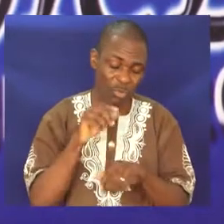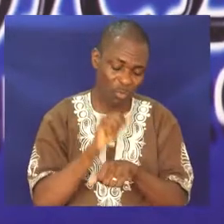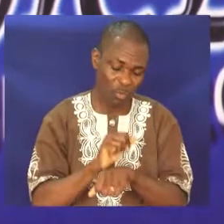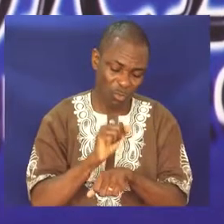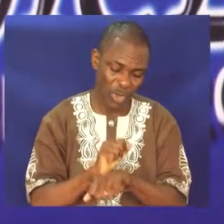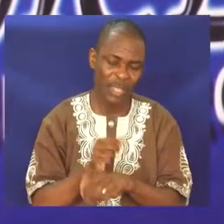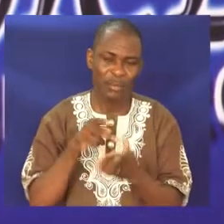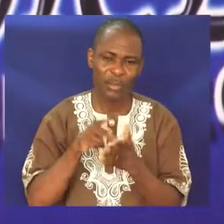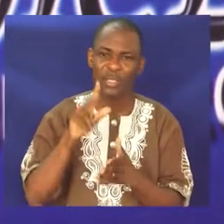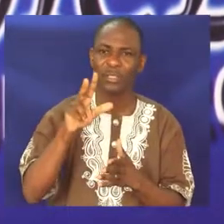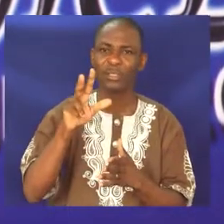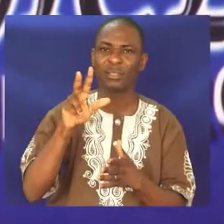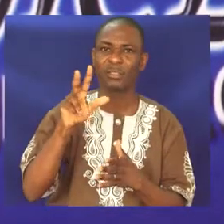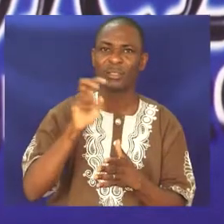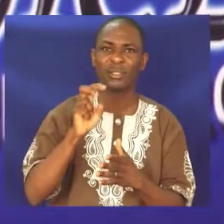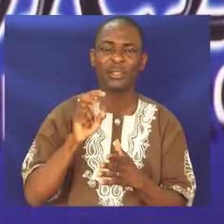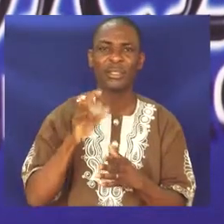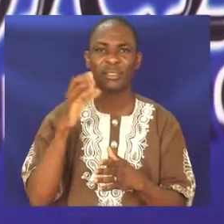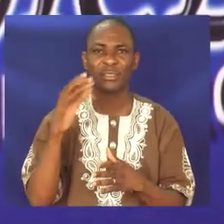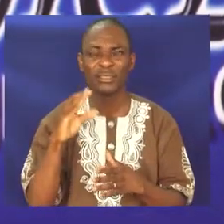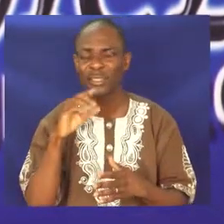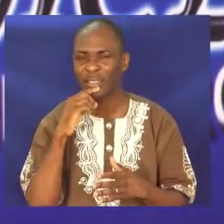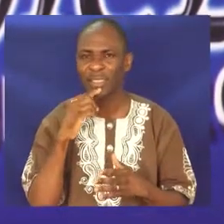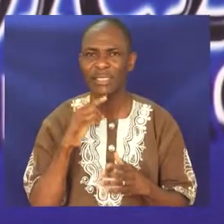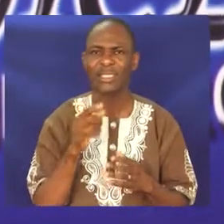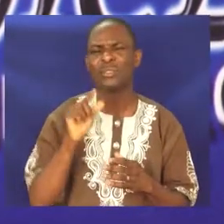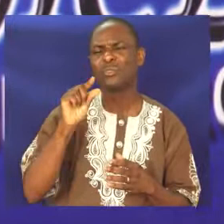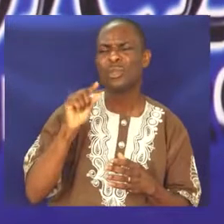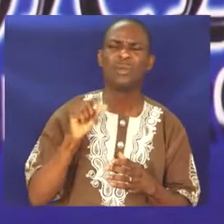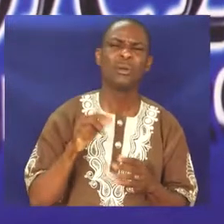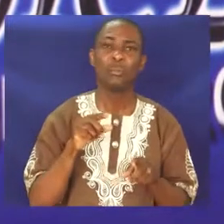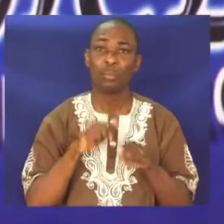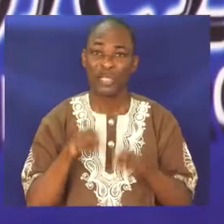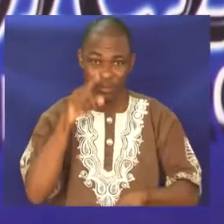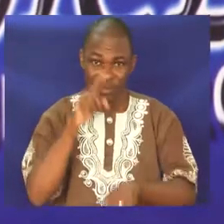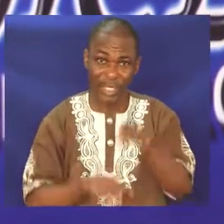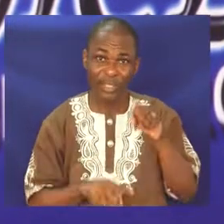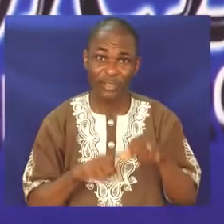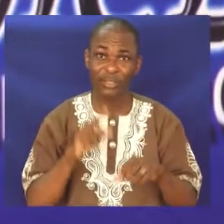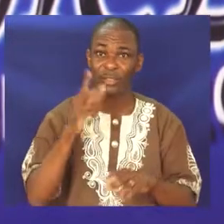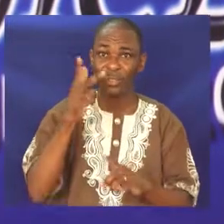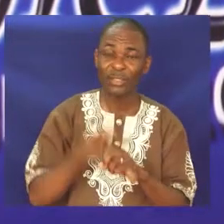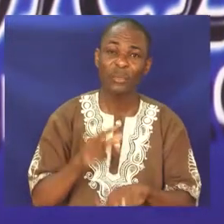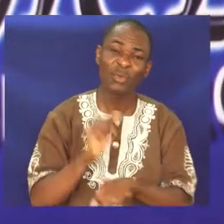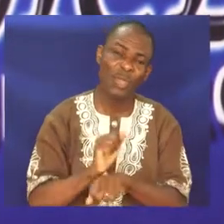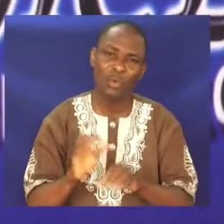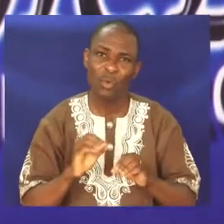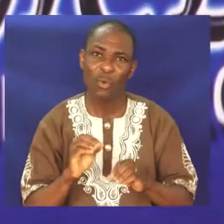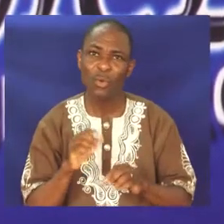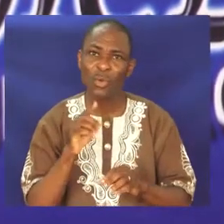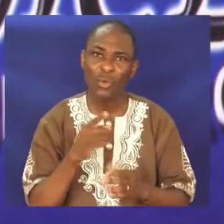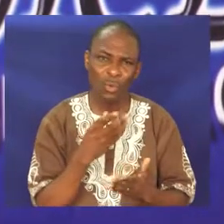wadi na wo tena fie bosu mmienu a wan hwe ya be patch also wo de mama me 50 magic 50 Ghana cedis wo de mama me na